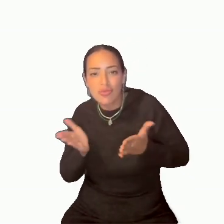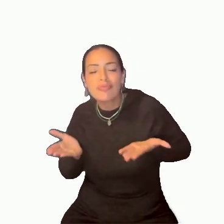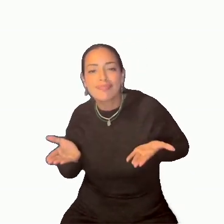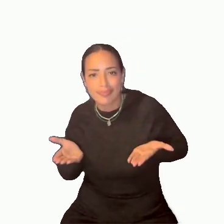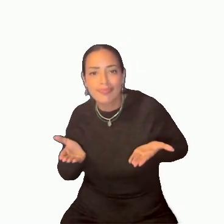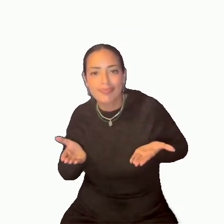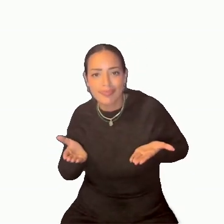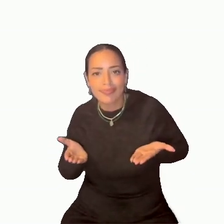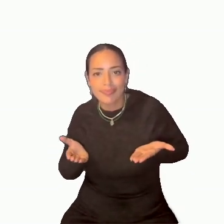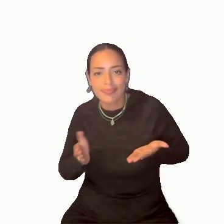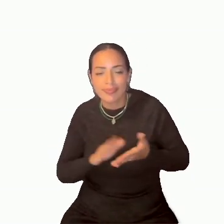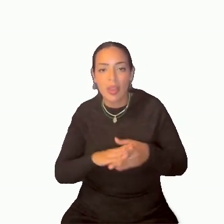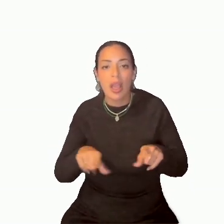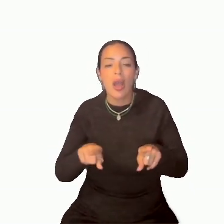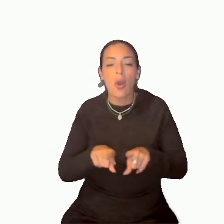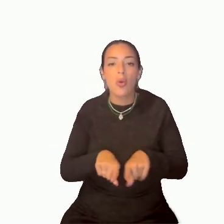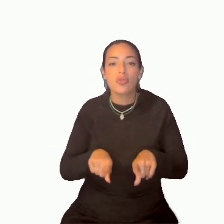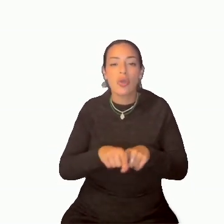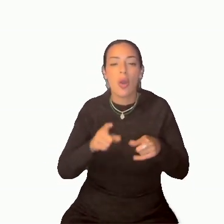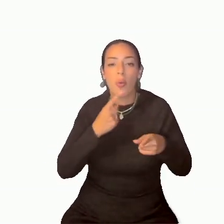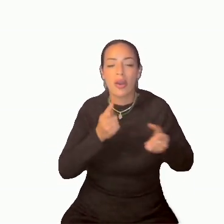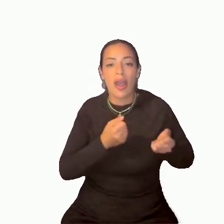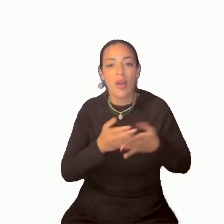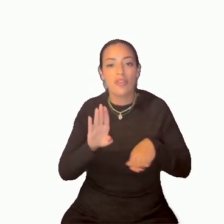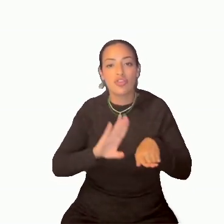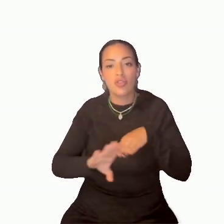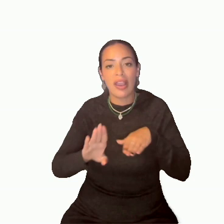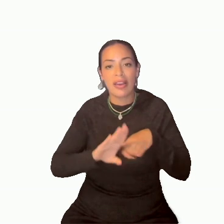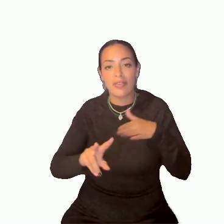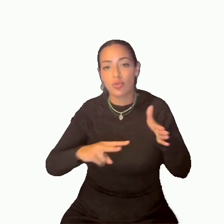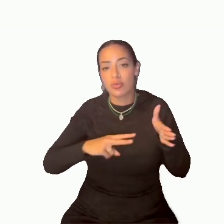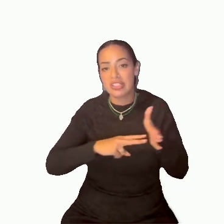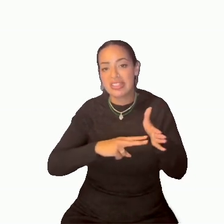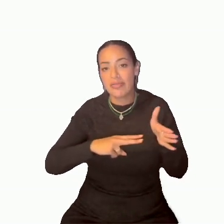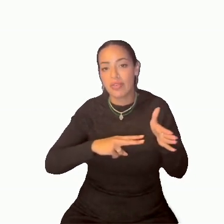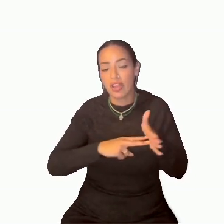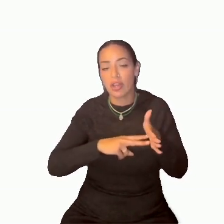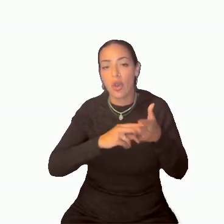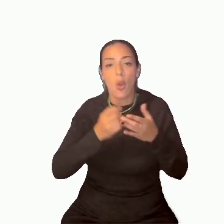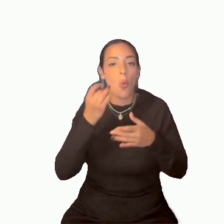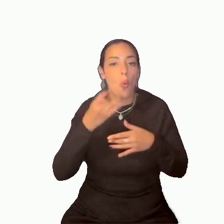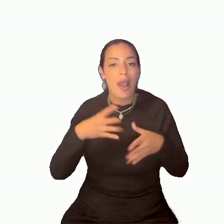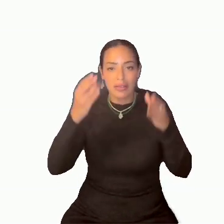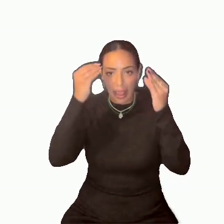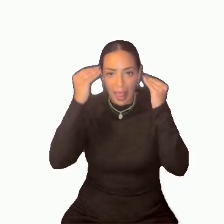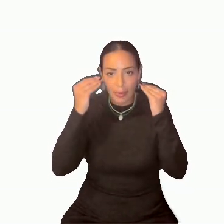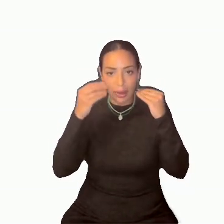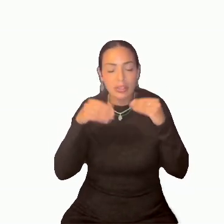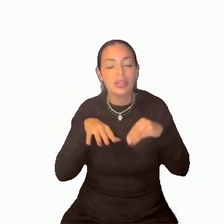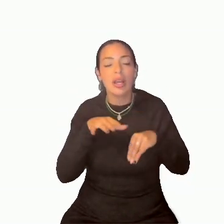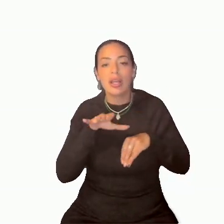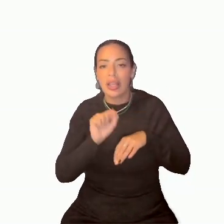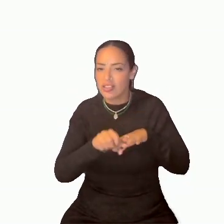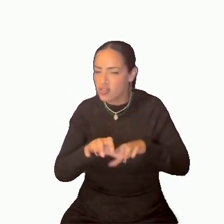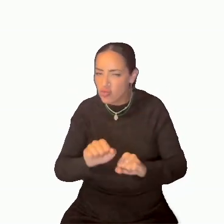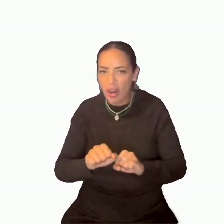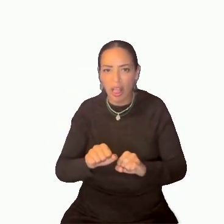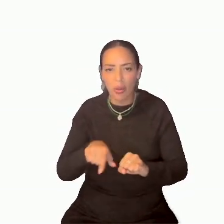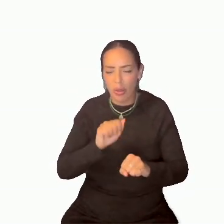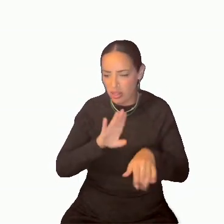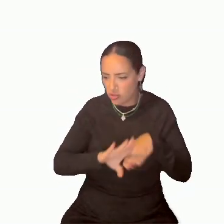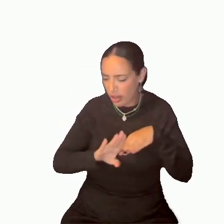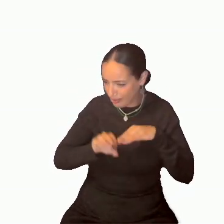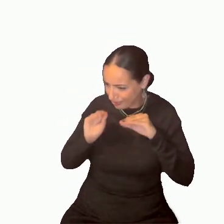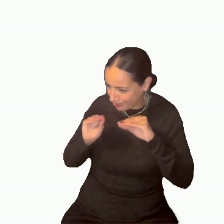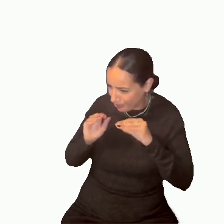Likewise, when I provided training to the Syrian White Helmets in their volunteer rescue roles, they struggled with the guidance that I provided around delivering the death